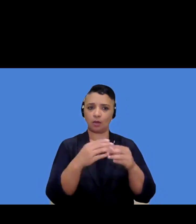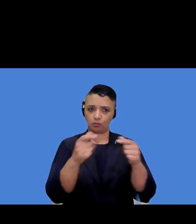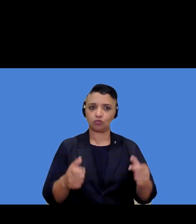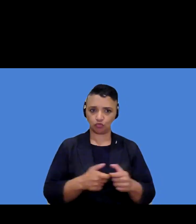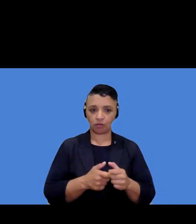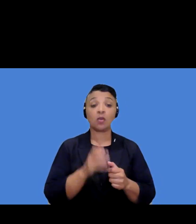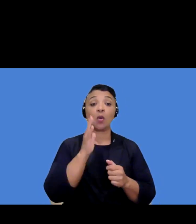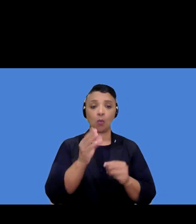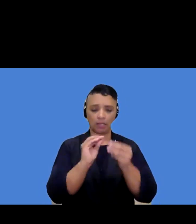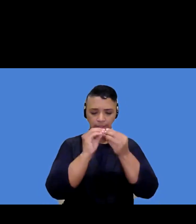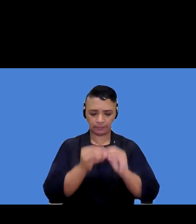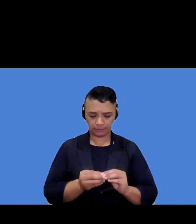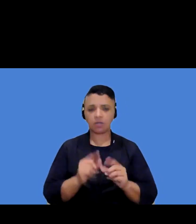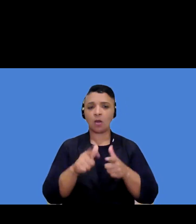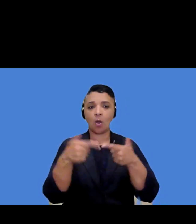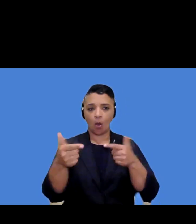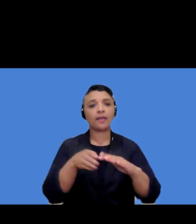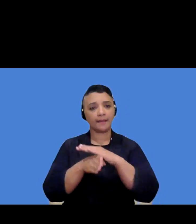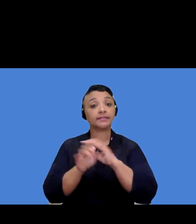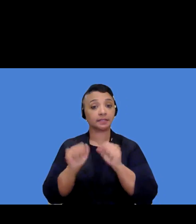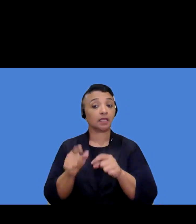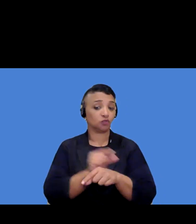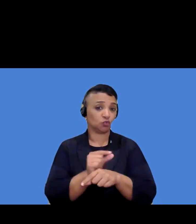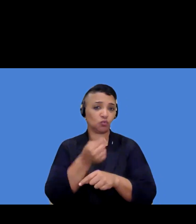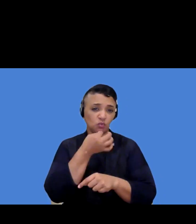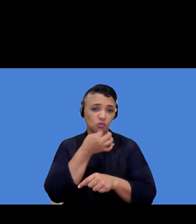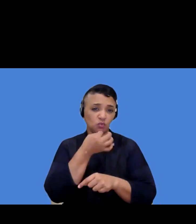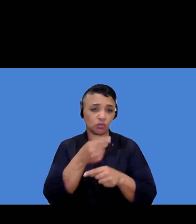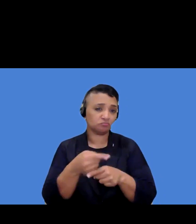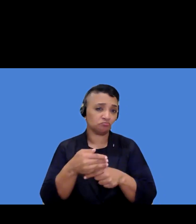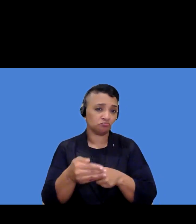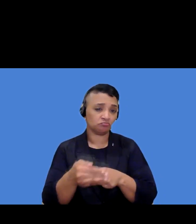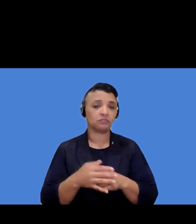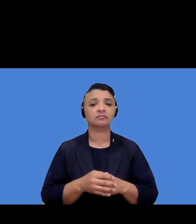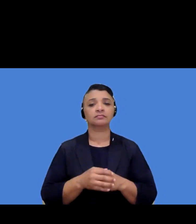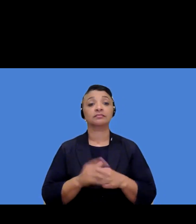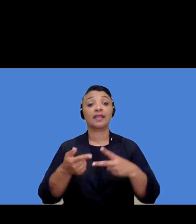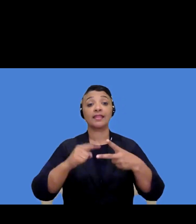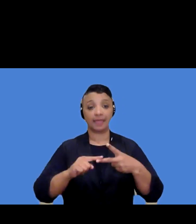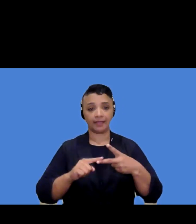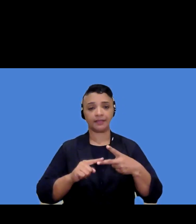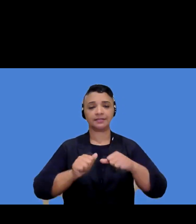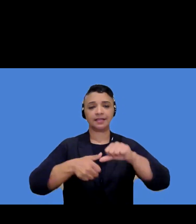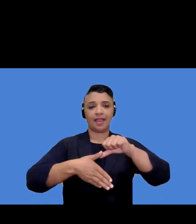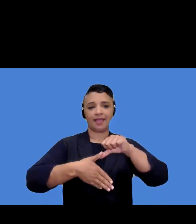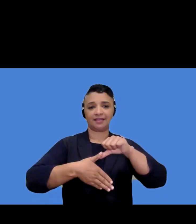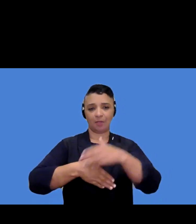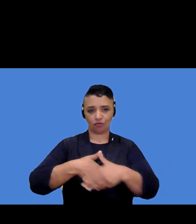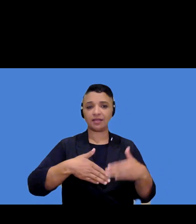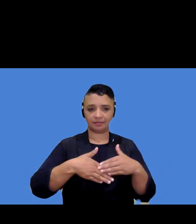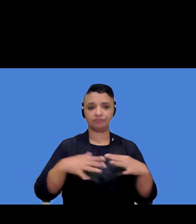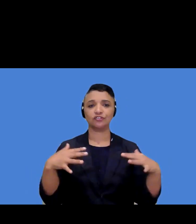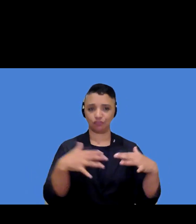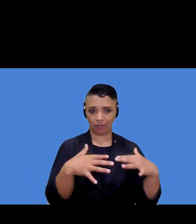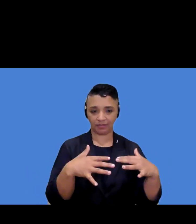We will also be holding a regional summit for Latin America and one